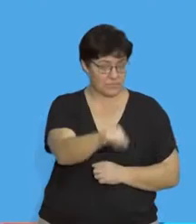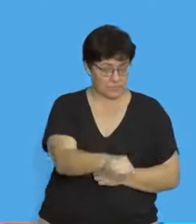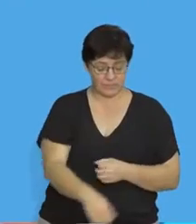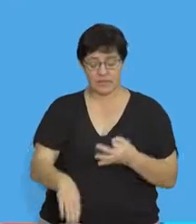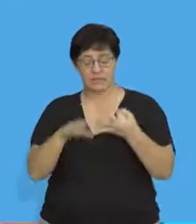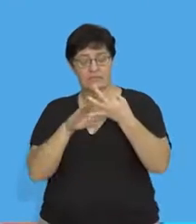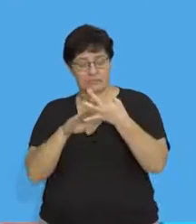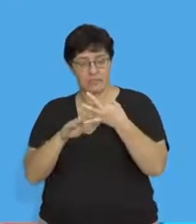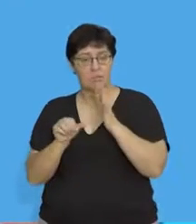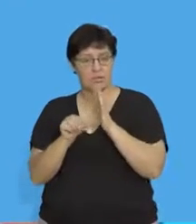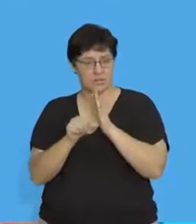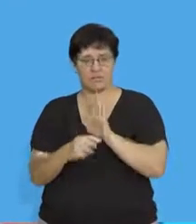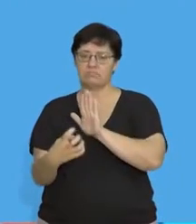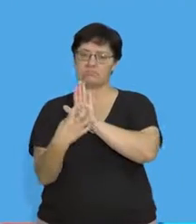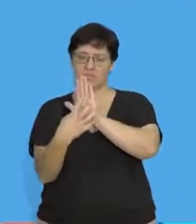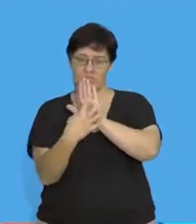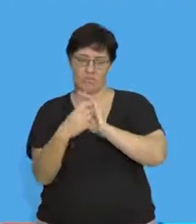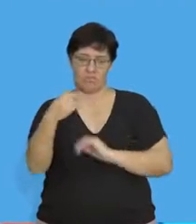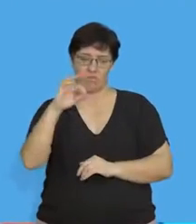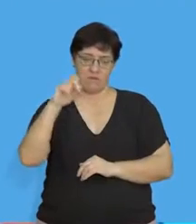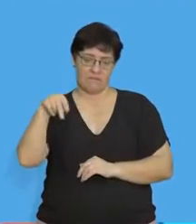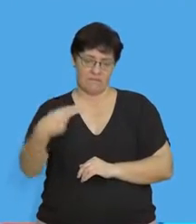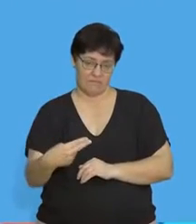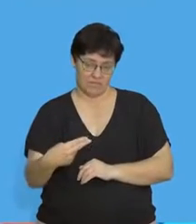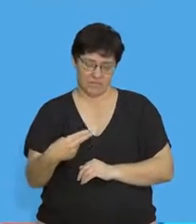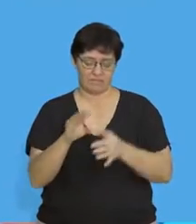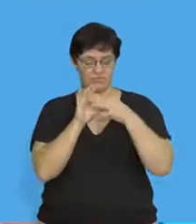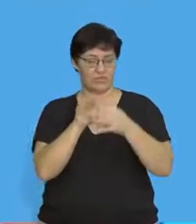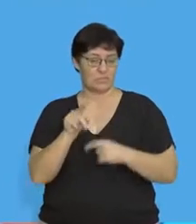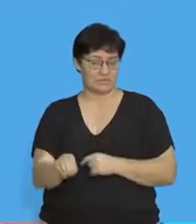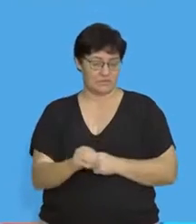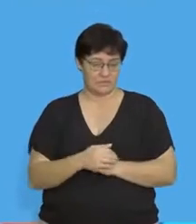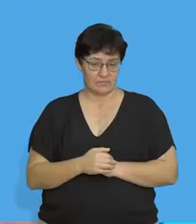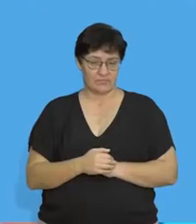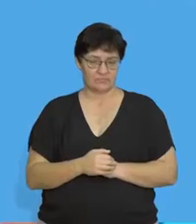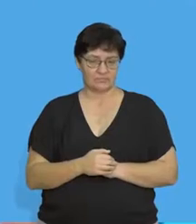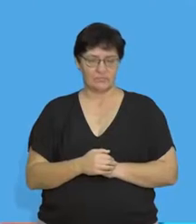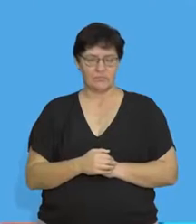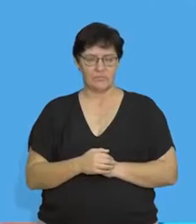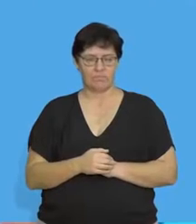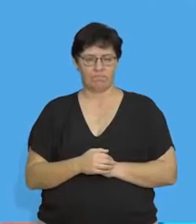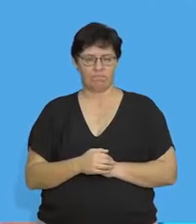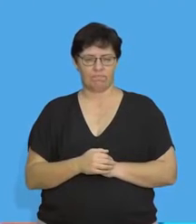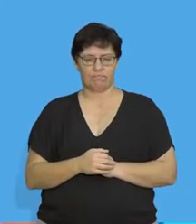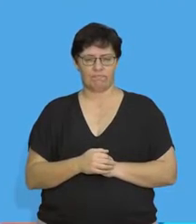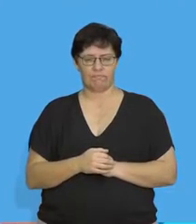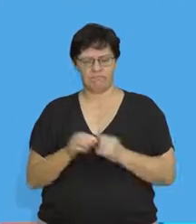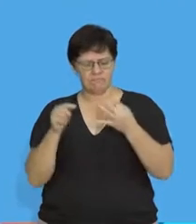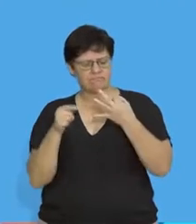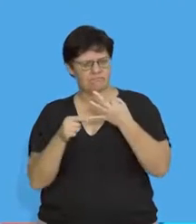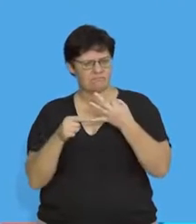the most important thing is to look at a graph of the relationships. And if we can learn to analyze